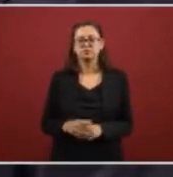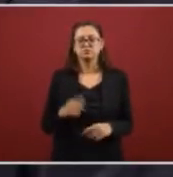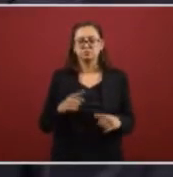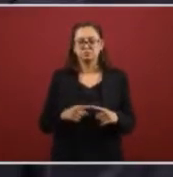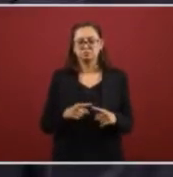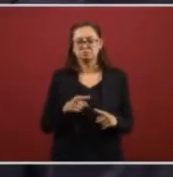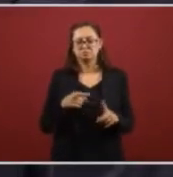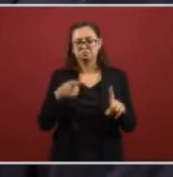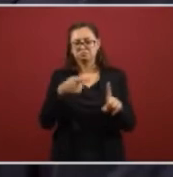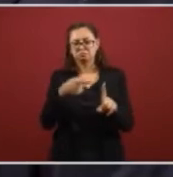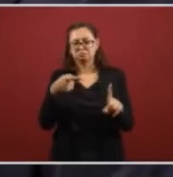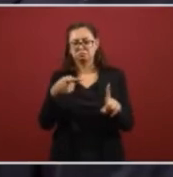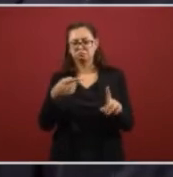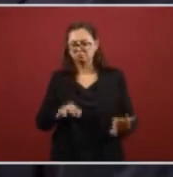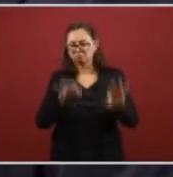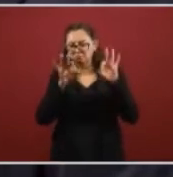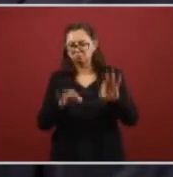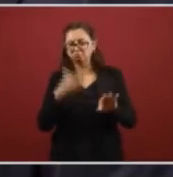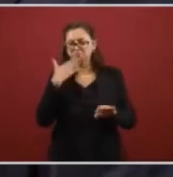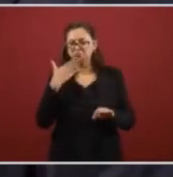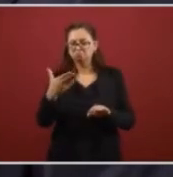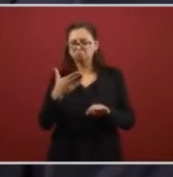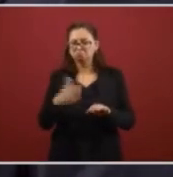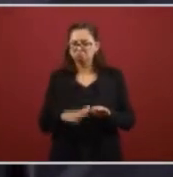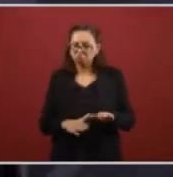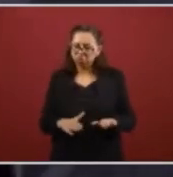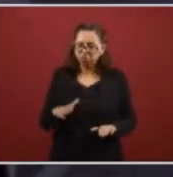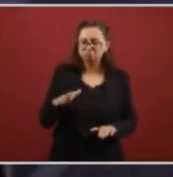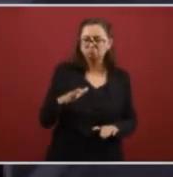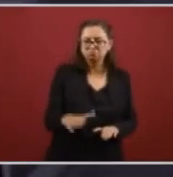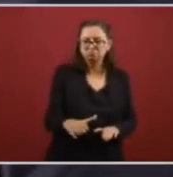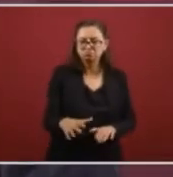that took the first step that was exemplary.